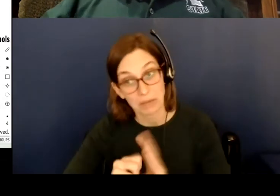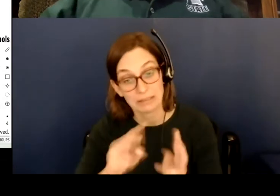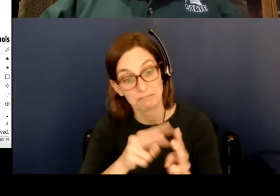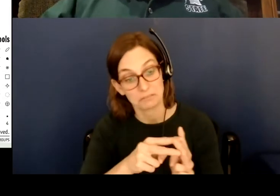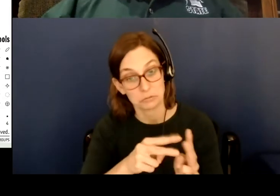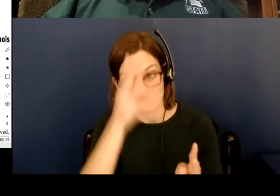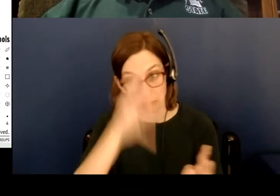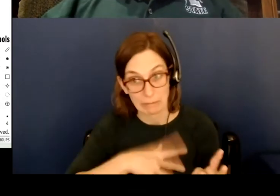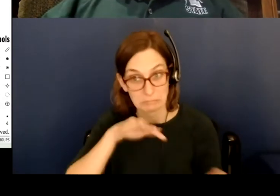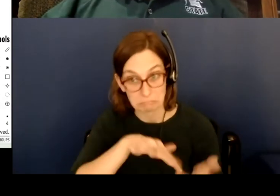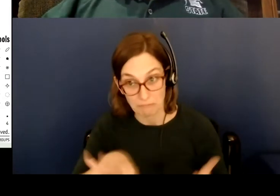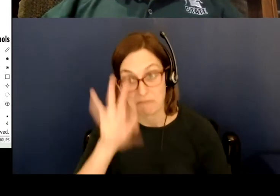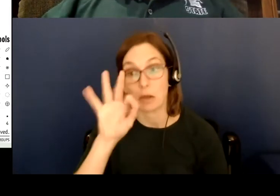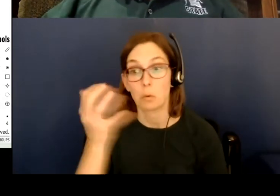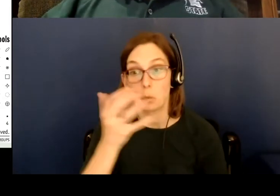So back to this.